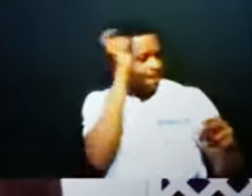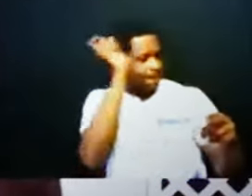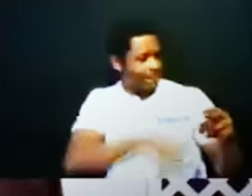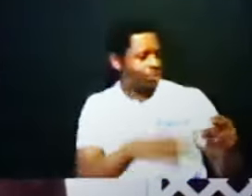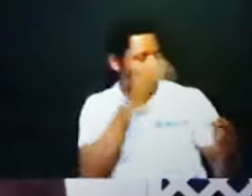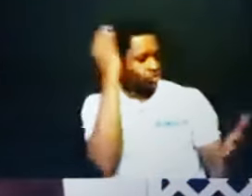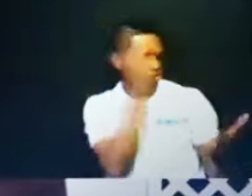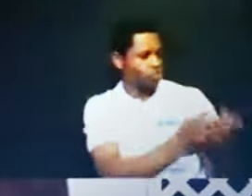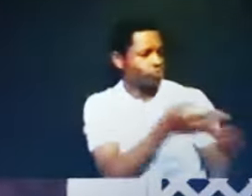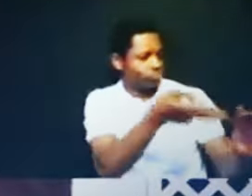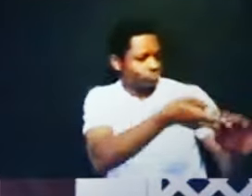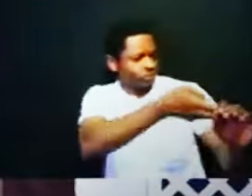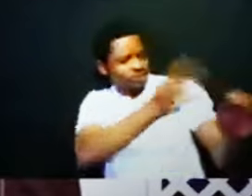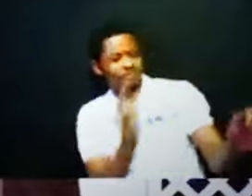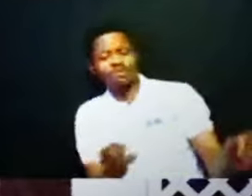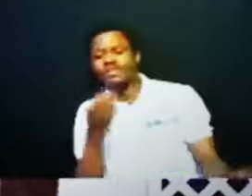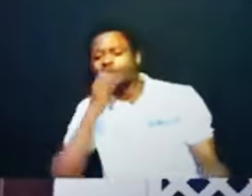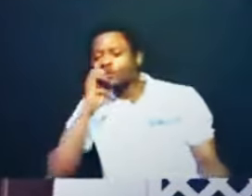from